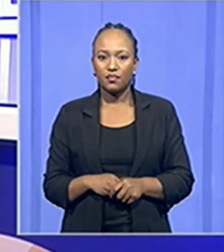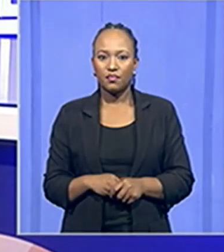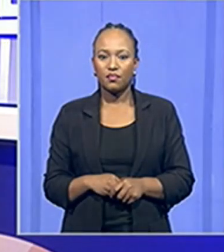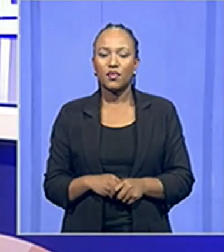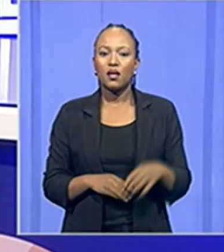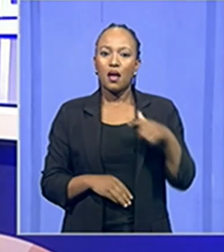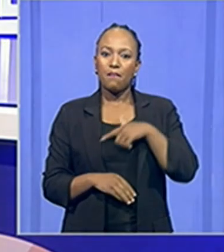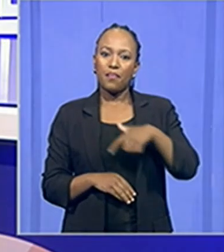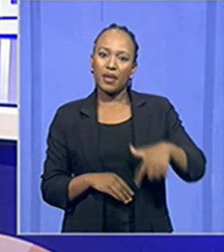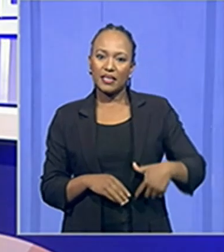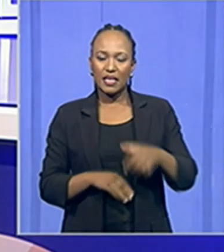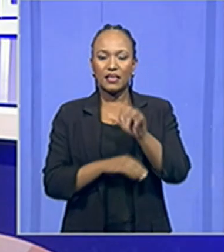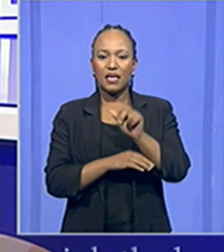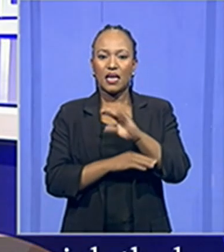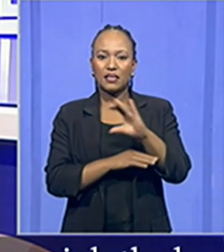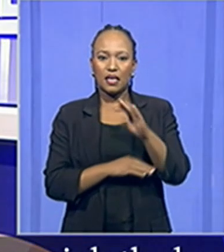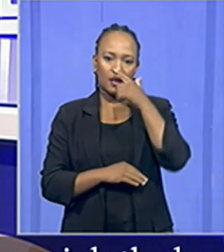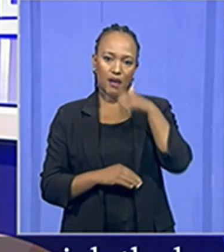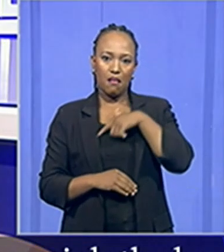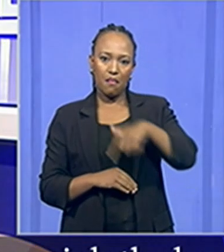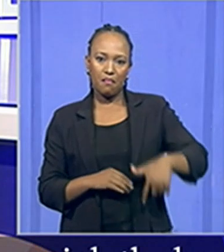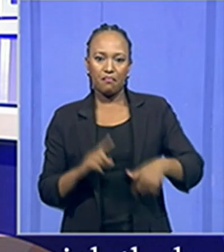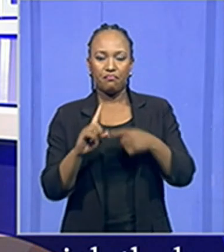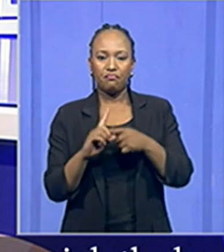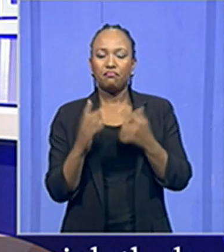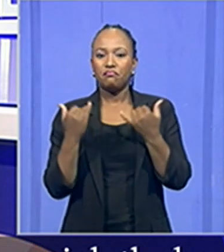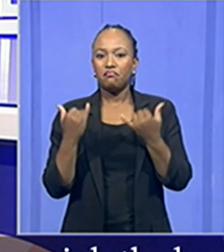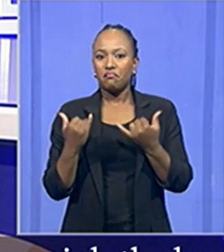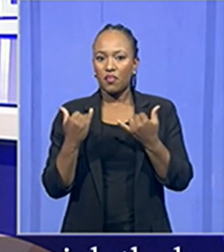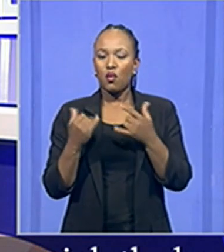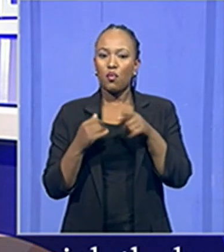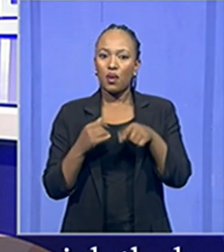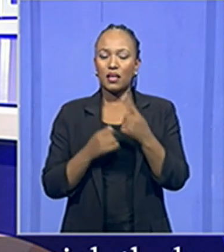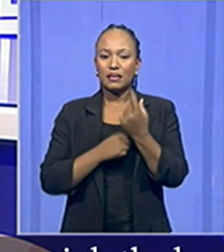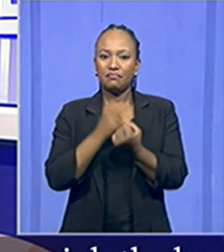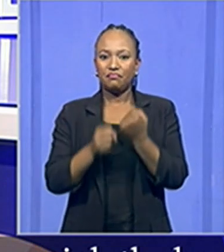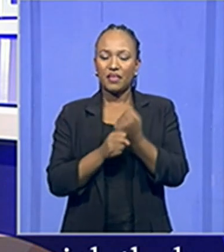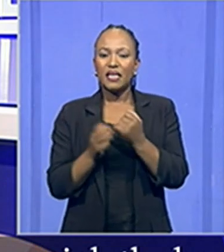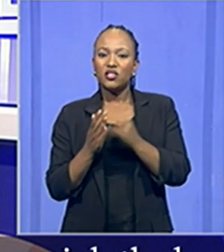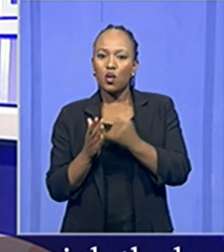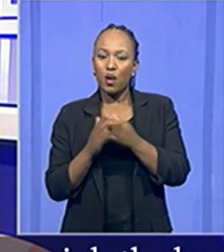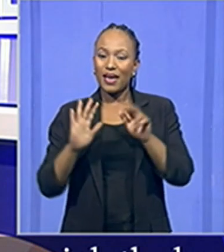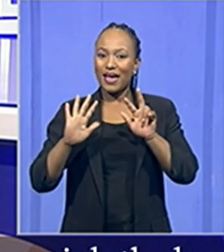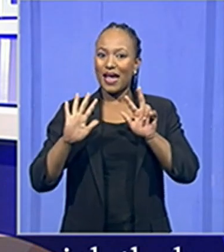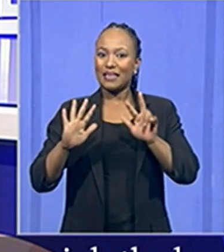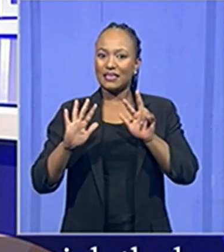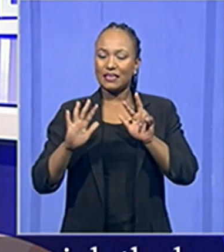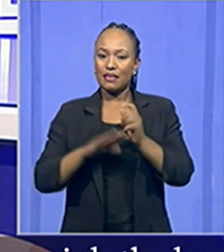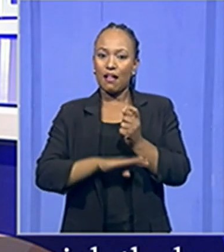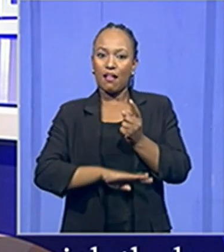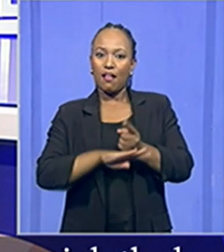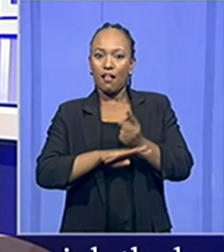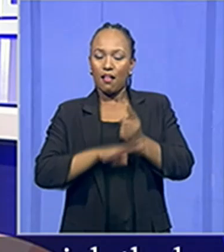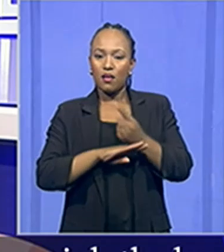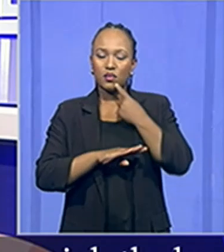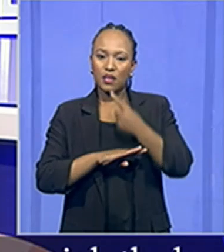Mopresidente wa ANC Cyril Ramaphosa o šomišitše moketeko wa mongwaga wa January 8 go kgalema bao ba solago mmušo wa botee bja